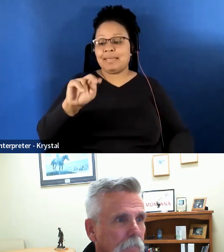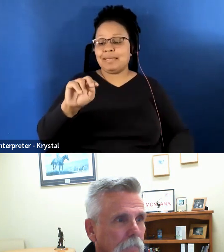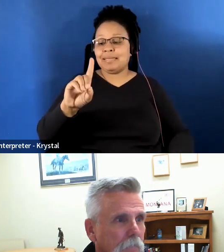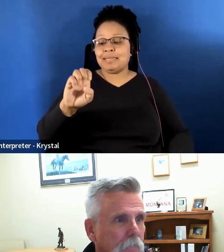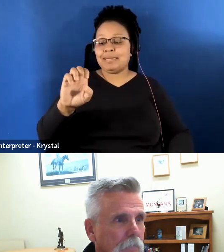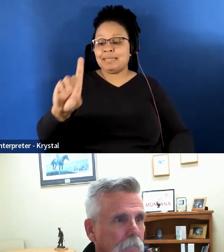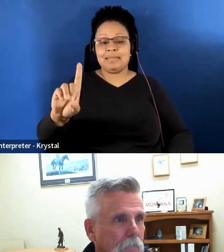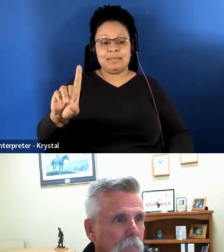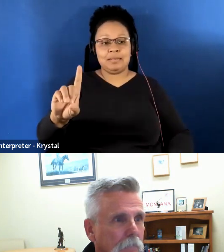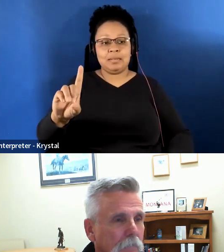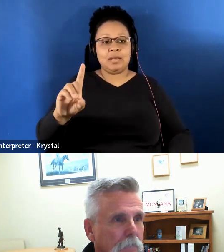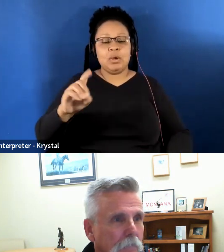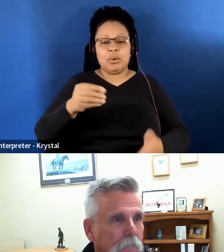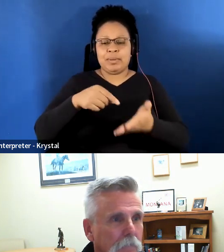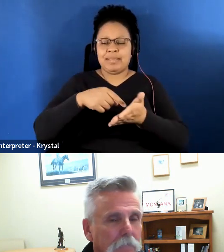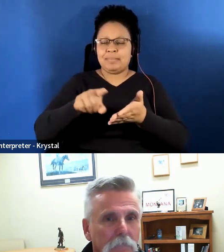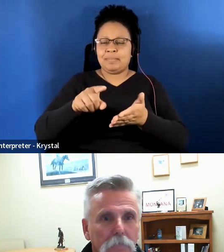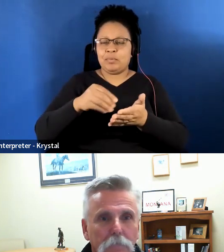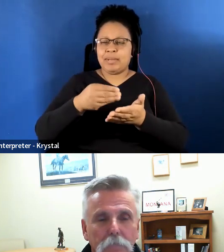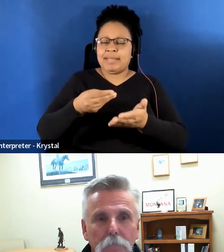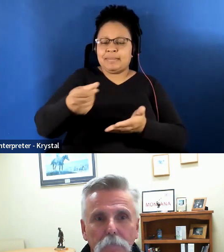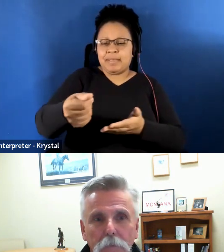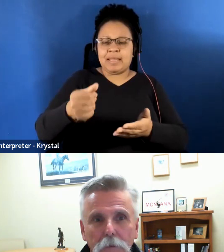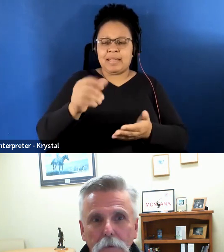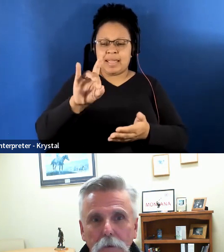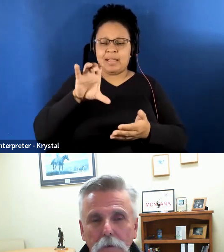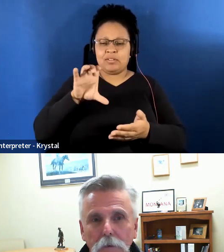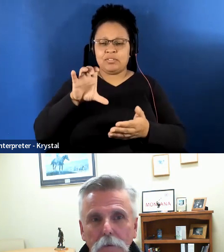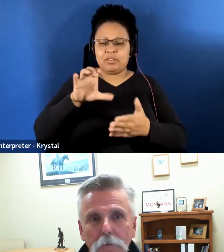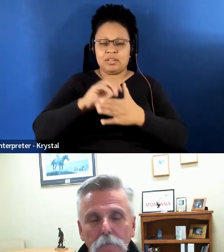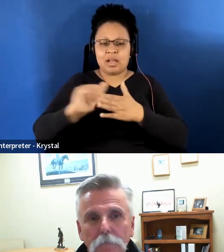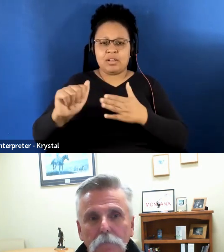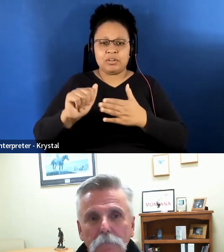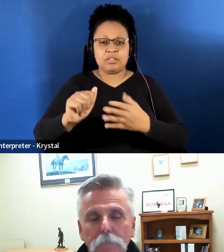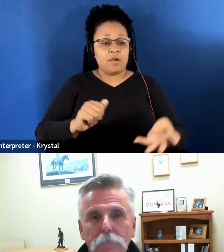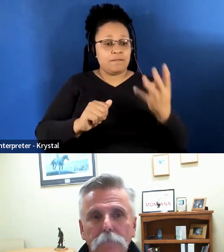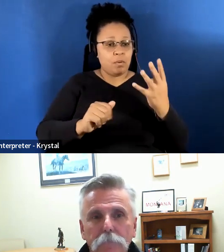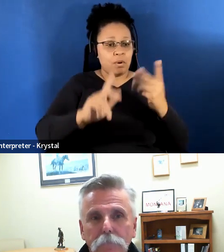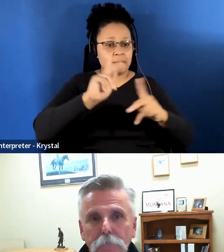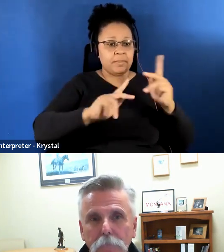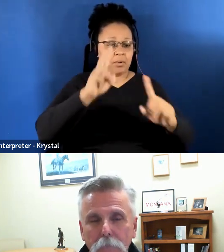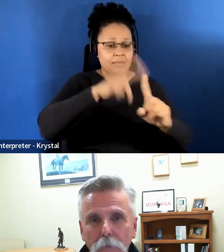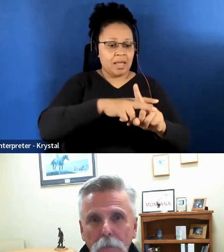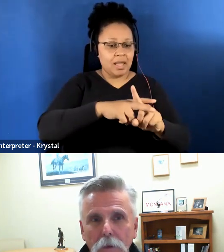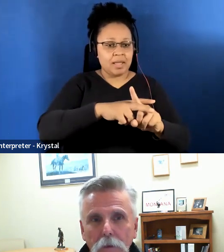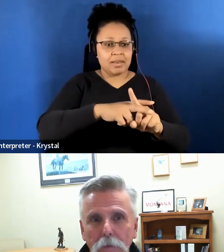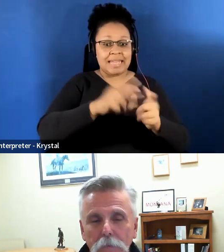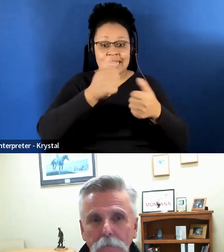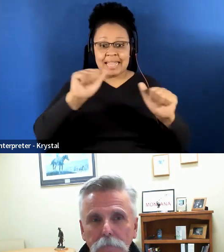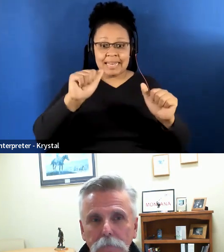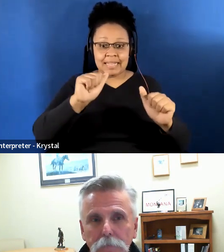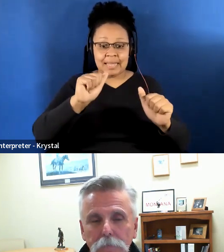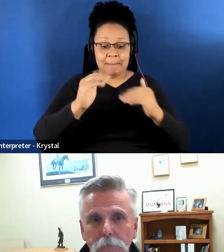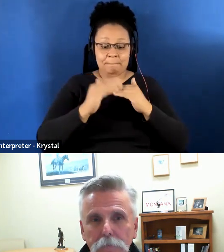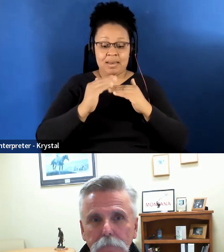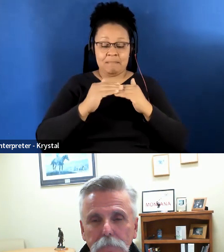$800 and got 4 people that applied, and not one of them had the minimum qualifications we were looking for. So again,